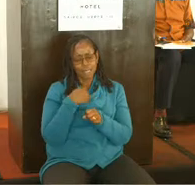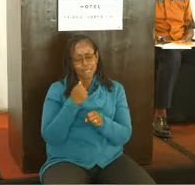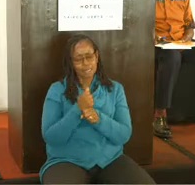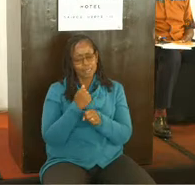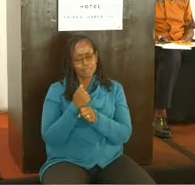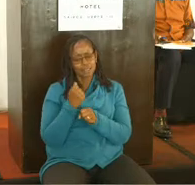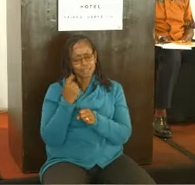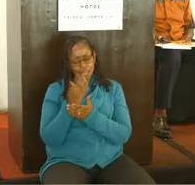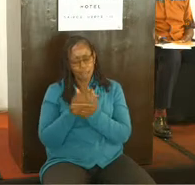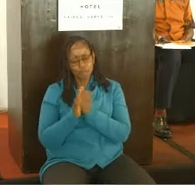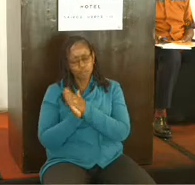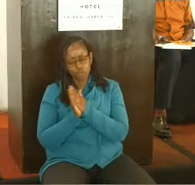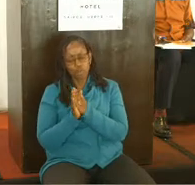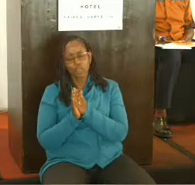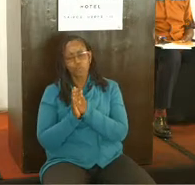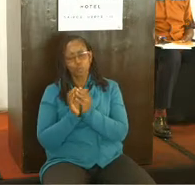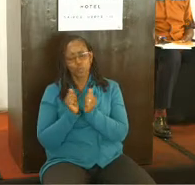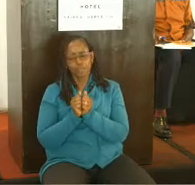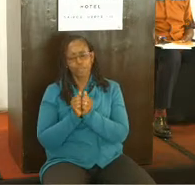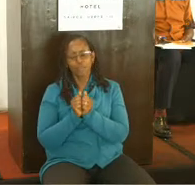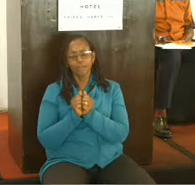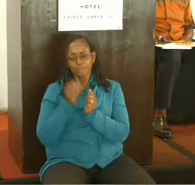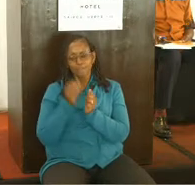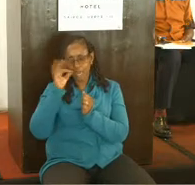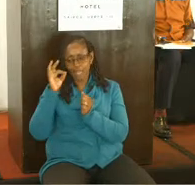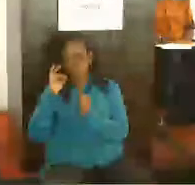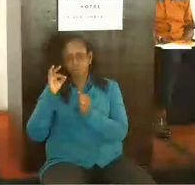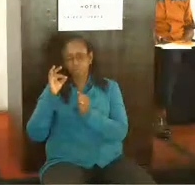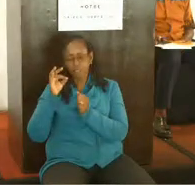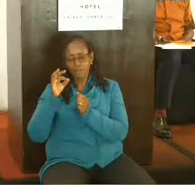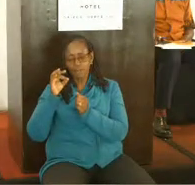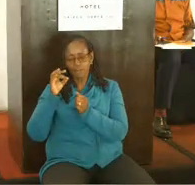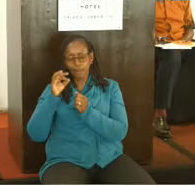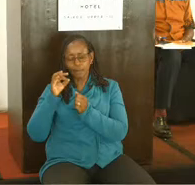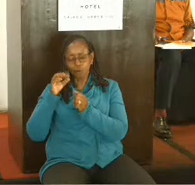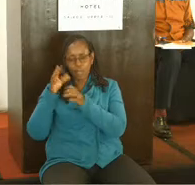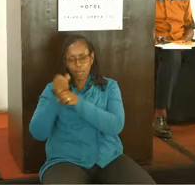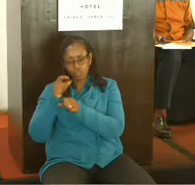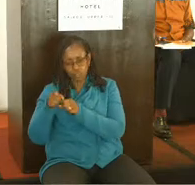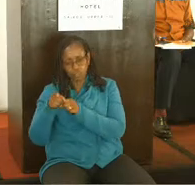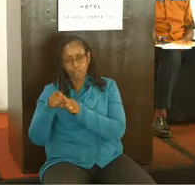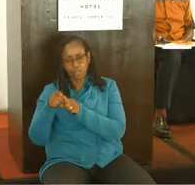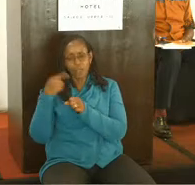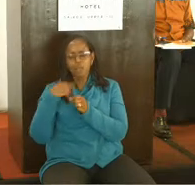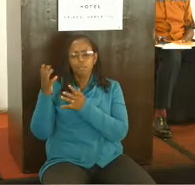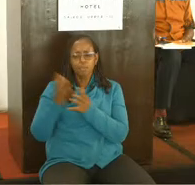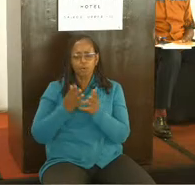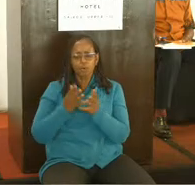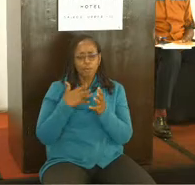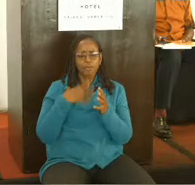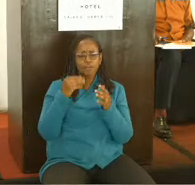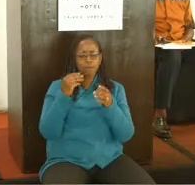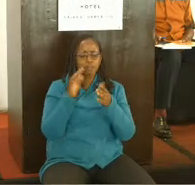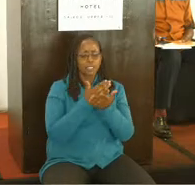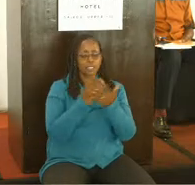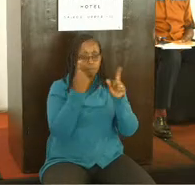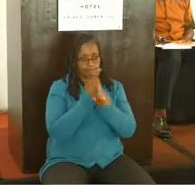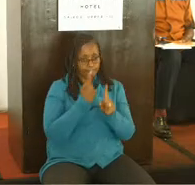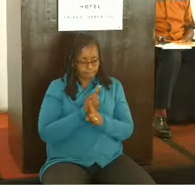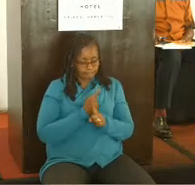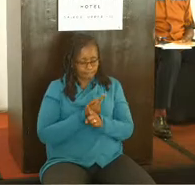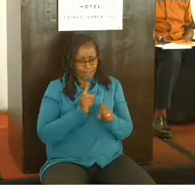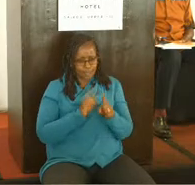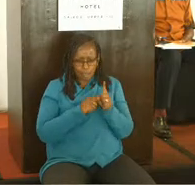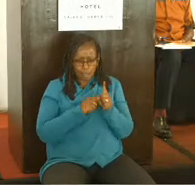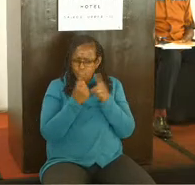and ifra during kovid which we call the corona cafes and we brought professionals from different sectors and the thing that struck me when I